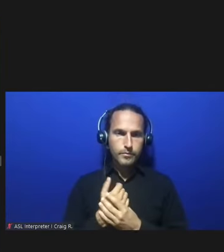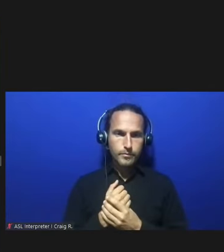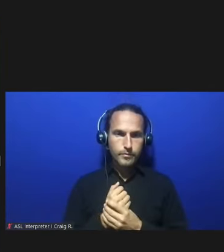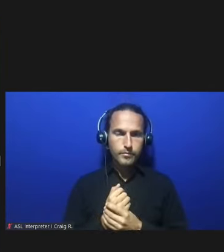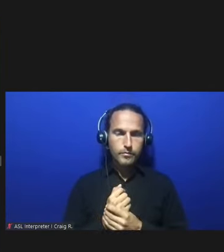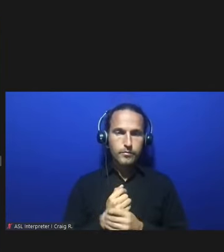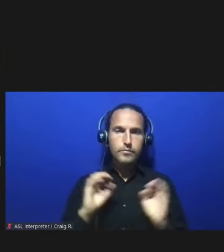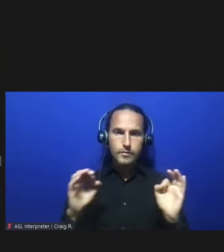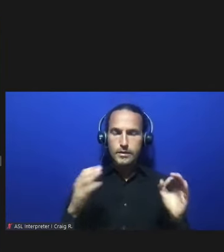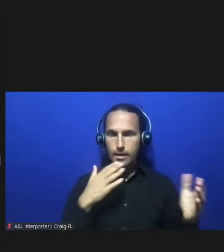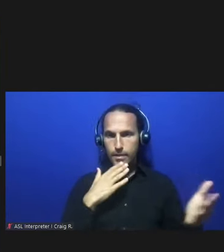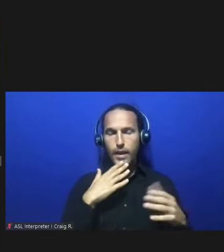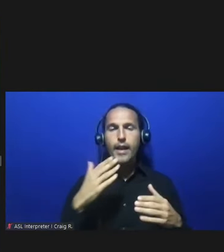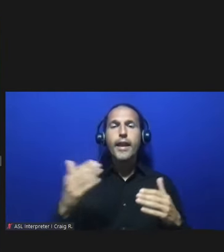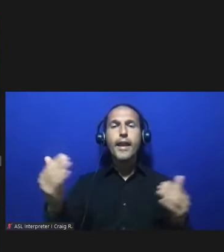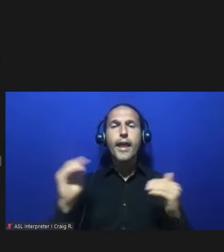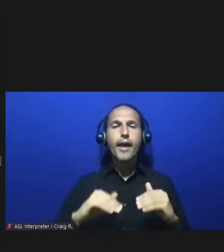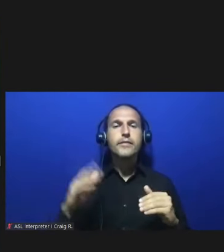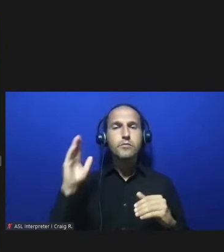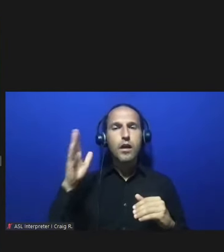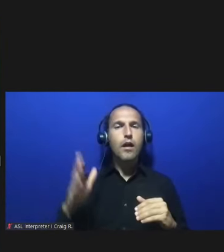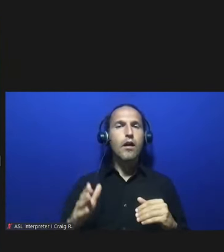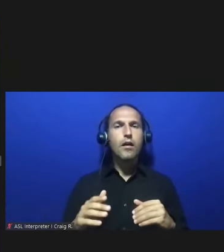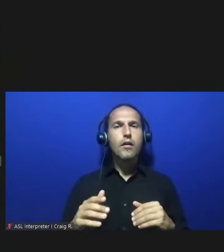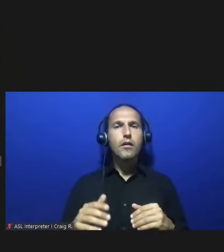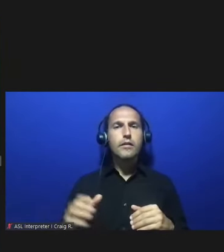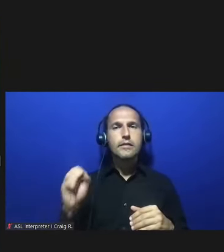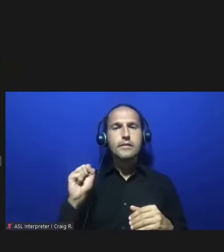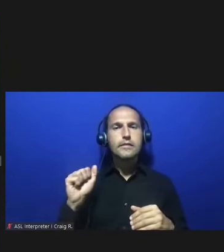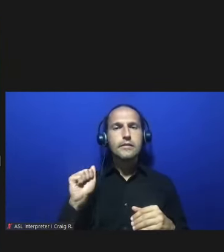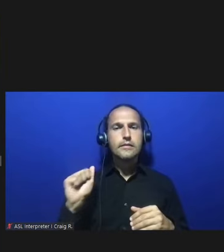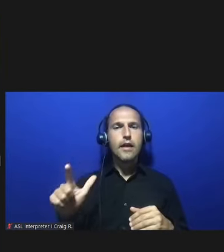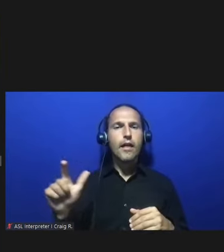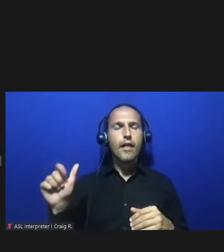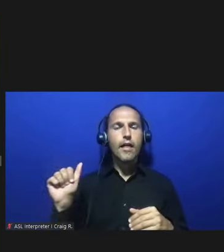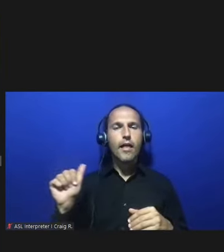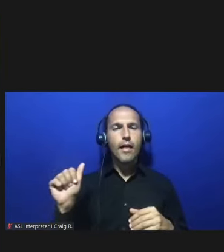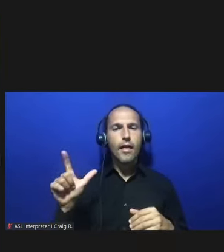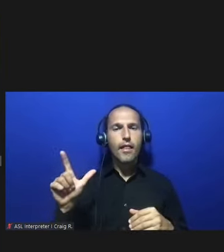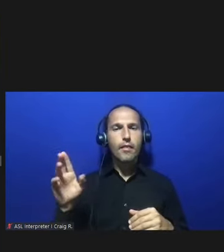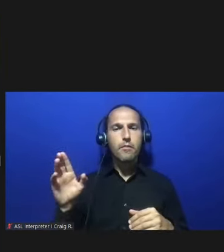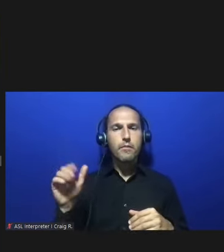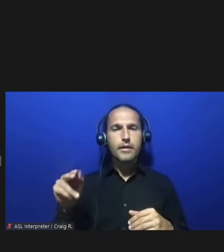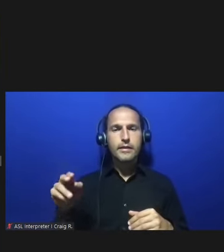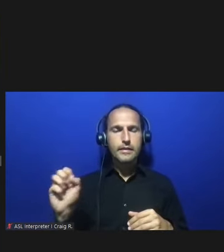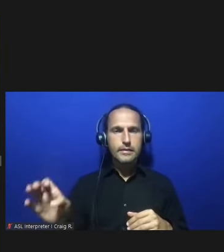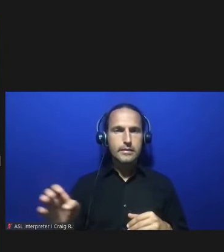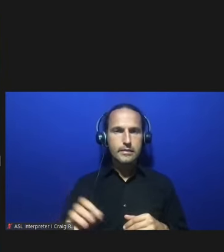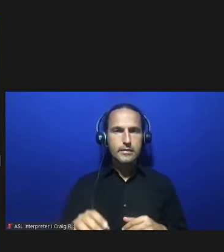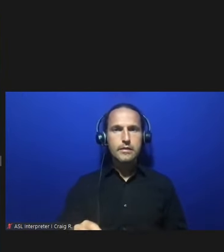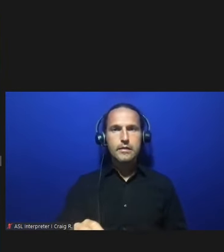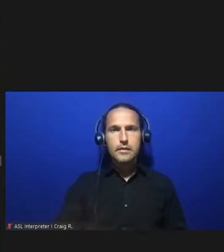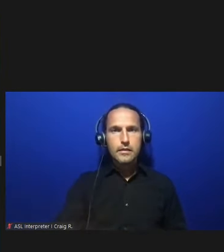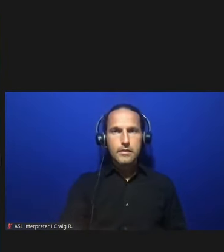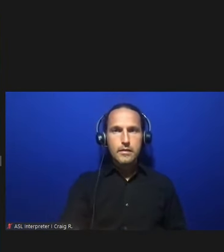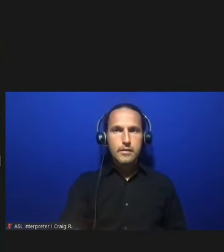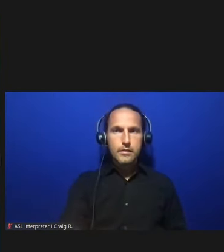Thank you. Our next speaker is Sal Albanese, followed by Andres Pedrajeda.